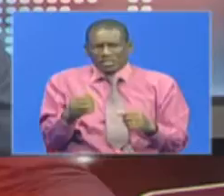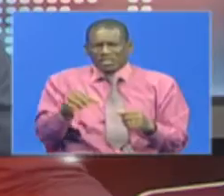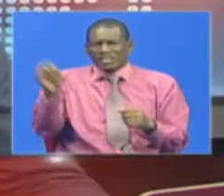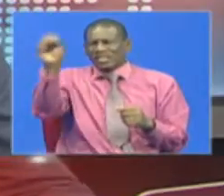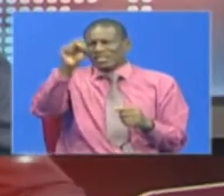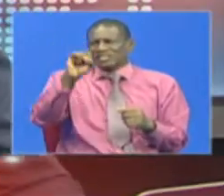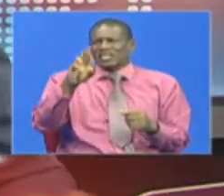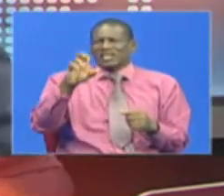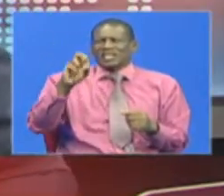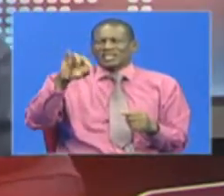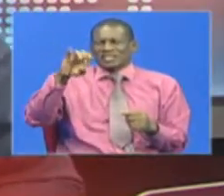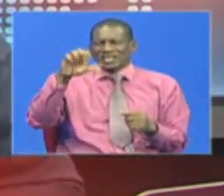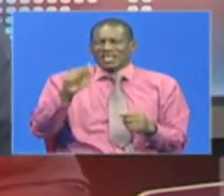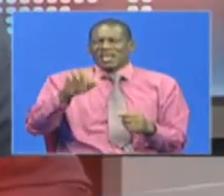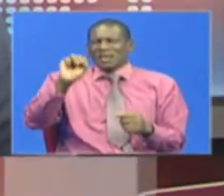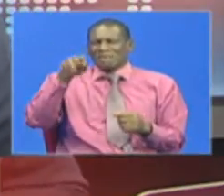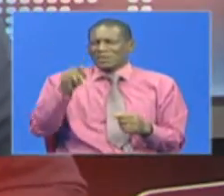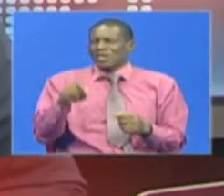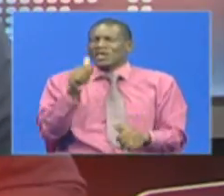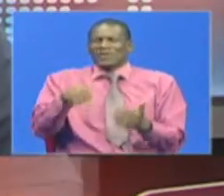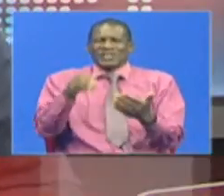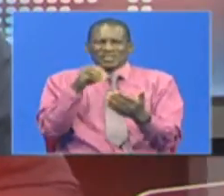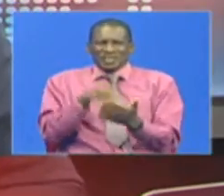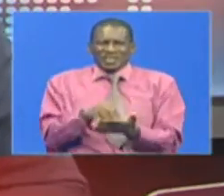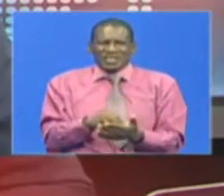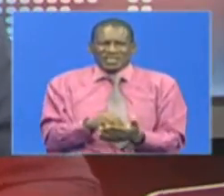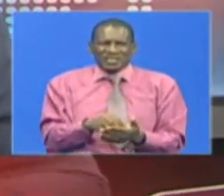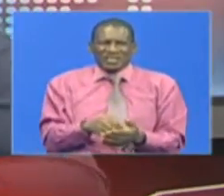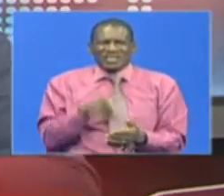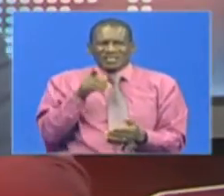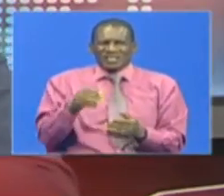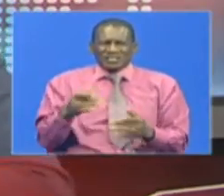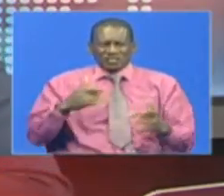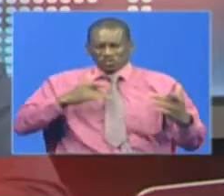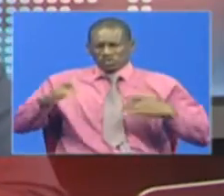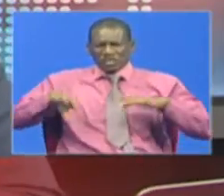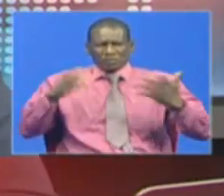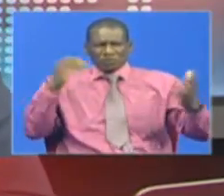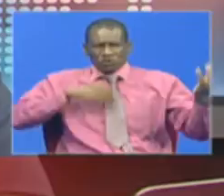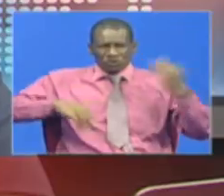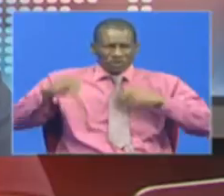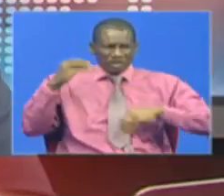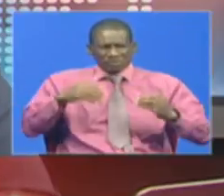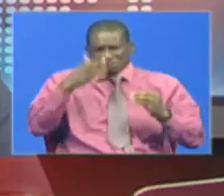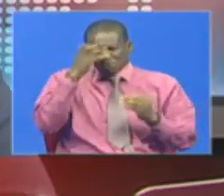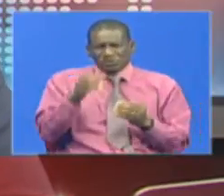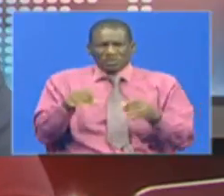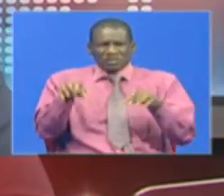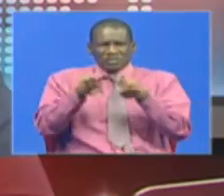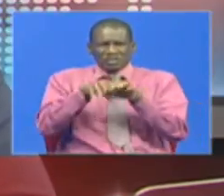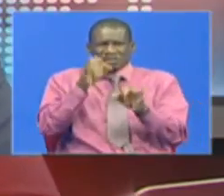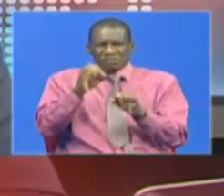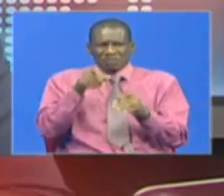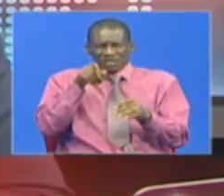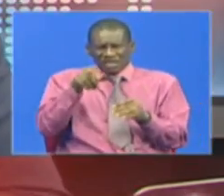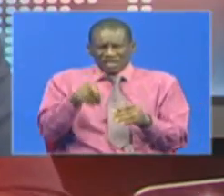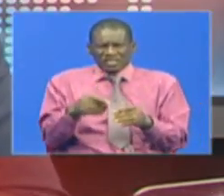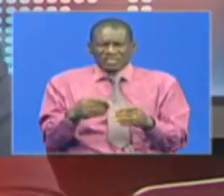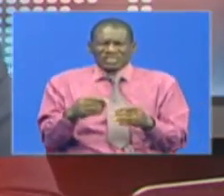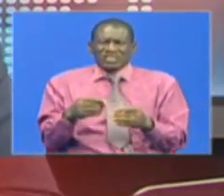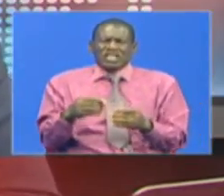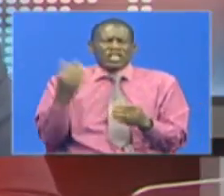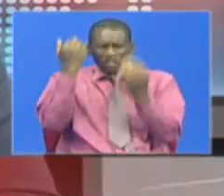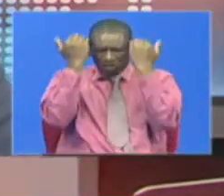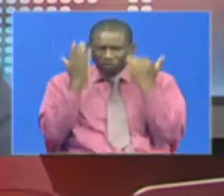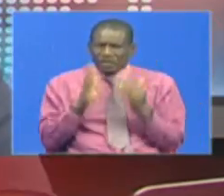John Waluke, which again just points to the concerns about corruption, because even in his submissions and his lawyer submissions, he